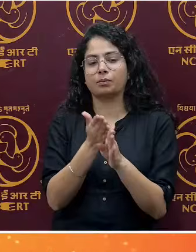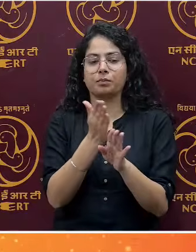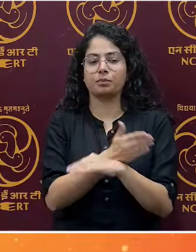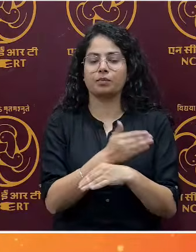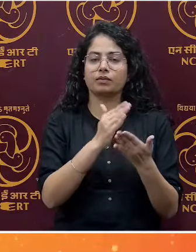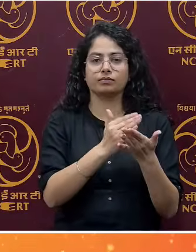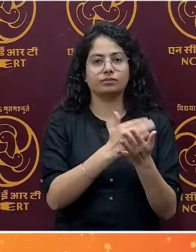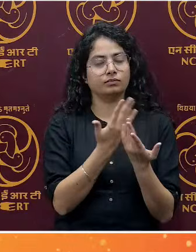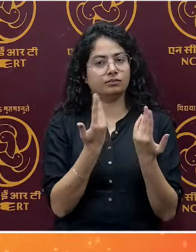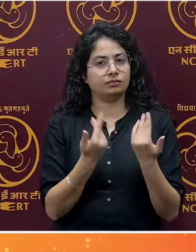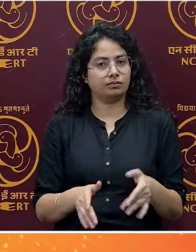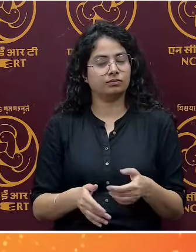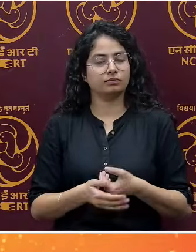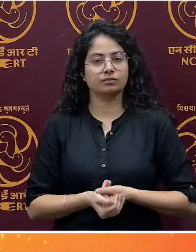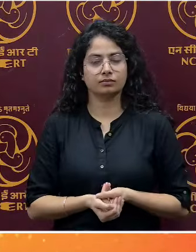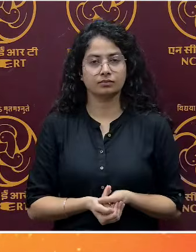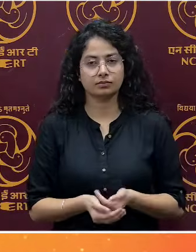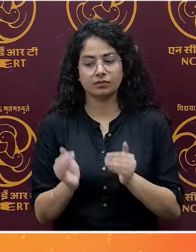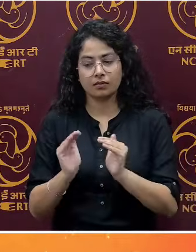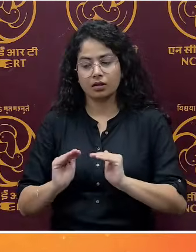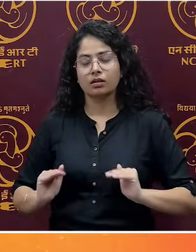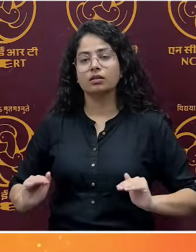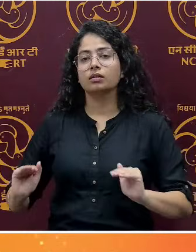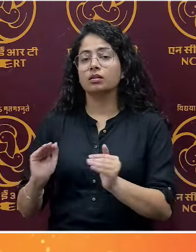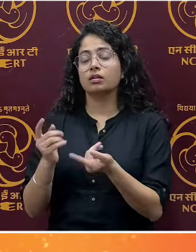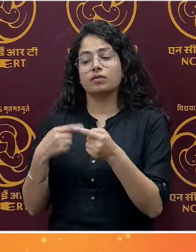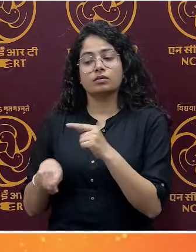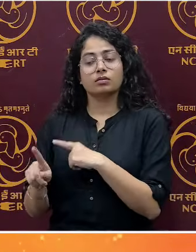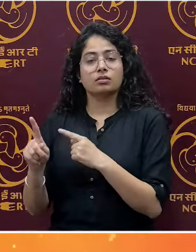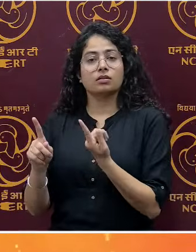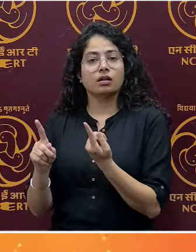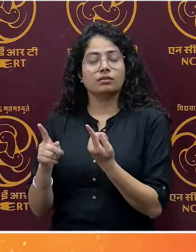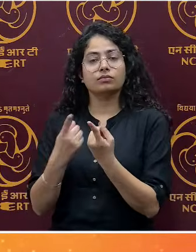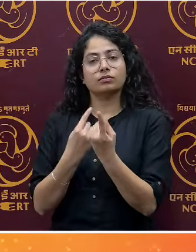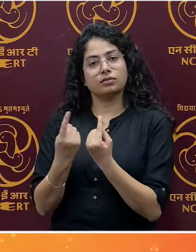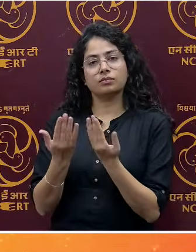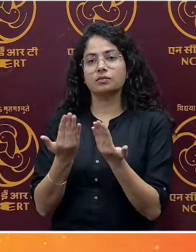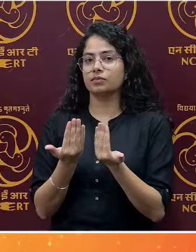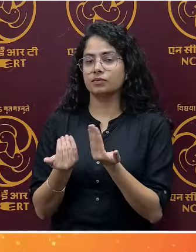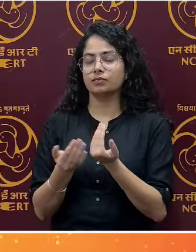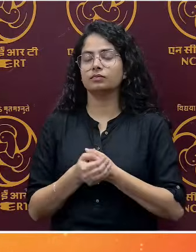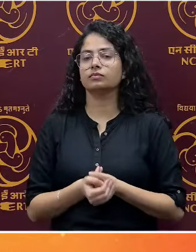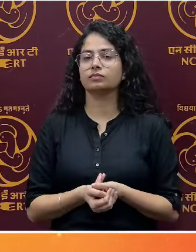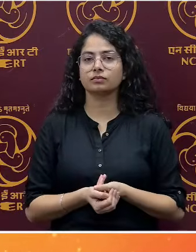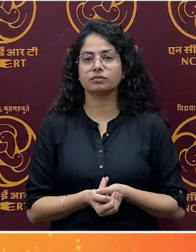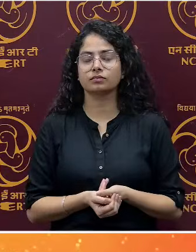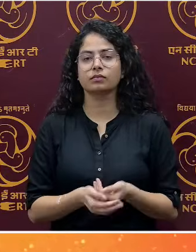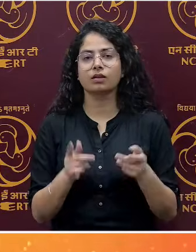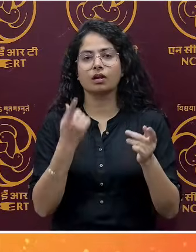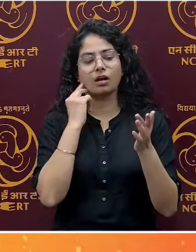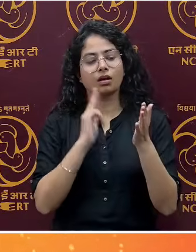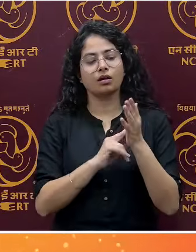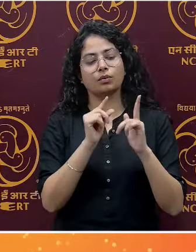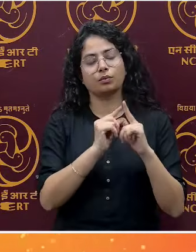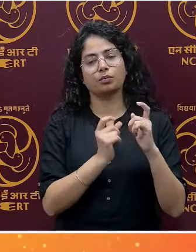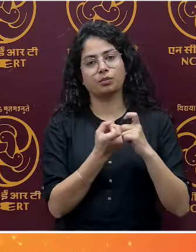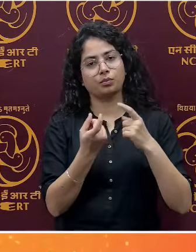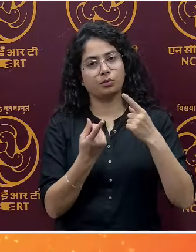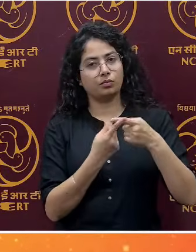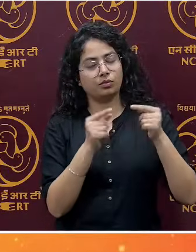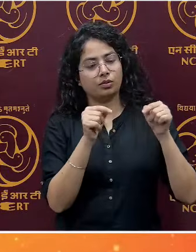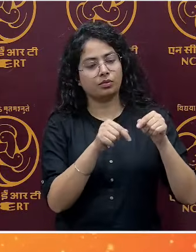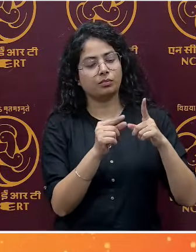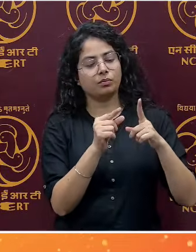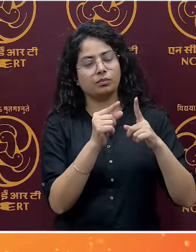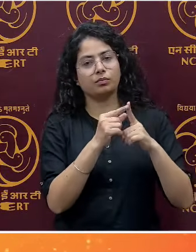session. So like this, learner can also check their understanding, that what input function is used in Python to take